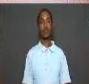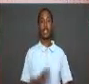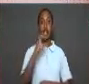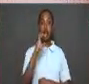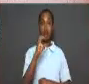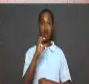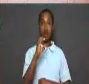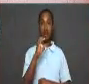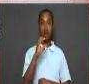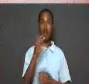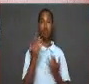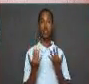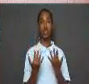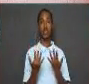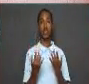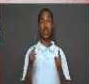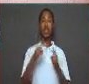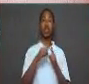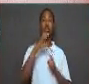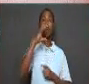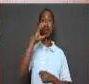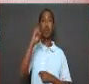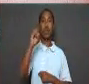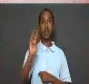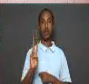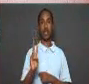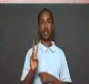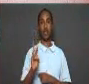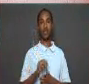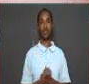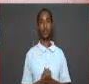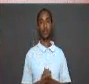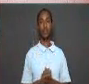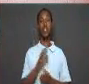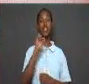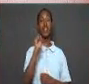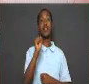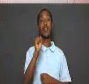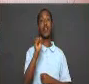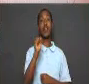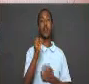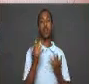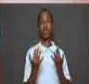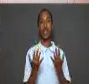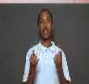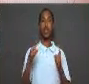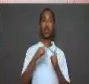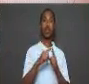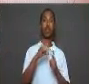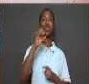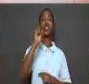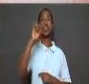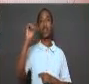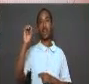Carbon oxidizes to carbon dioxide. Sulfur oxidizes to